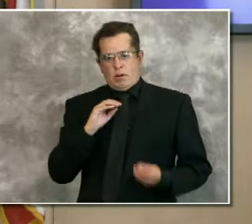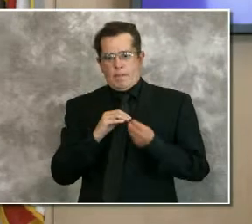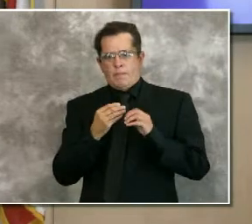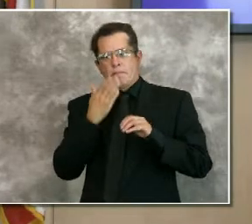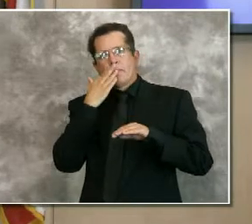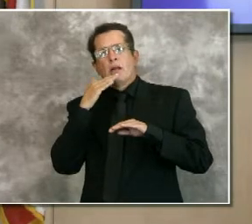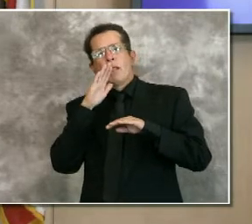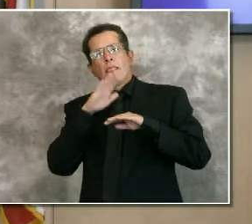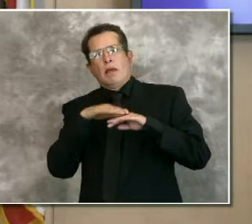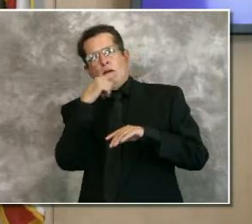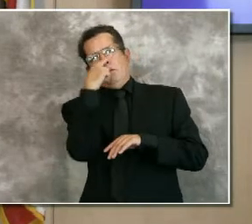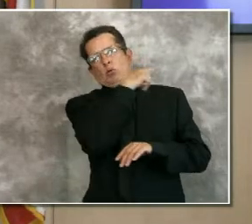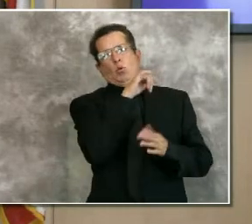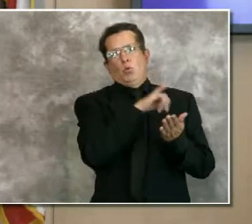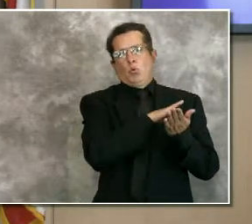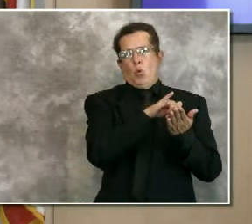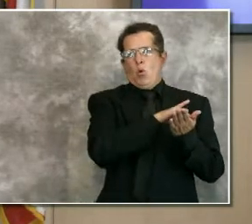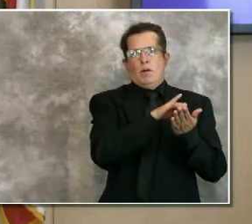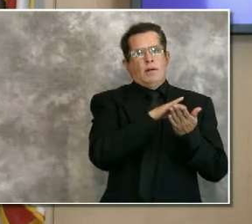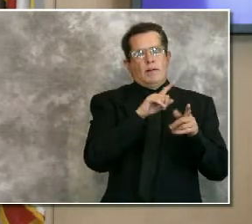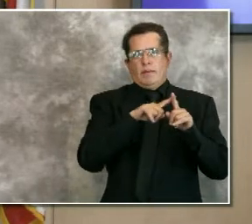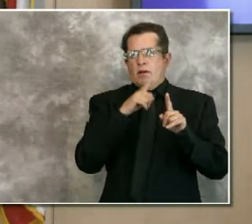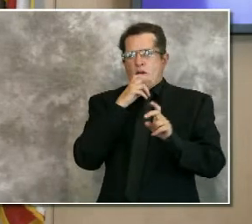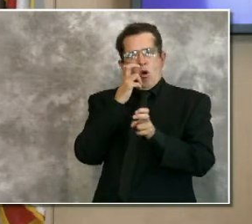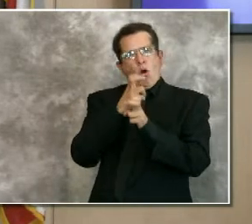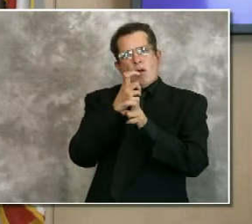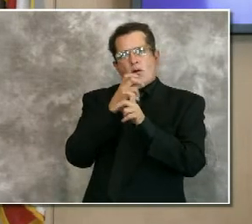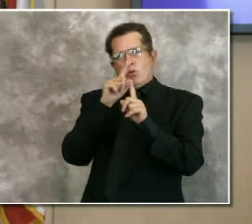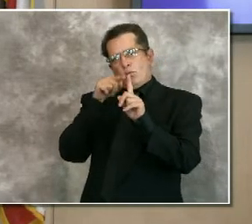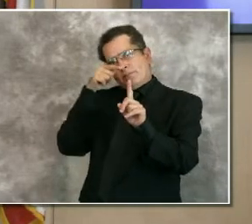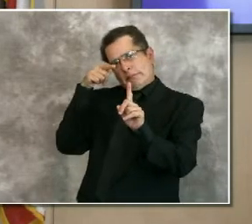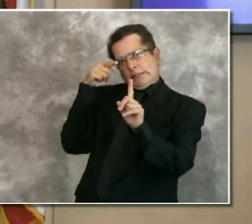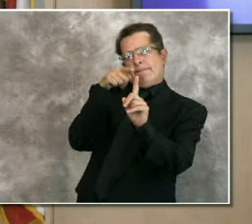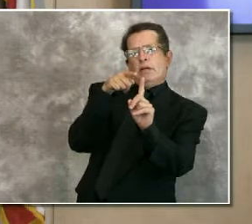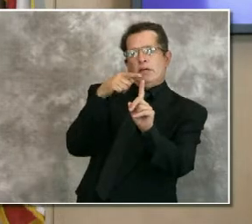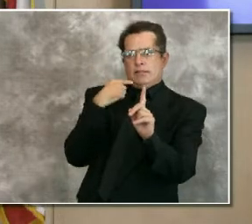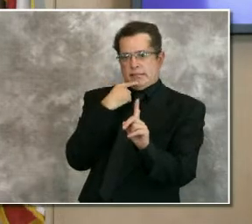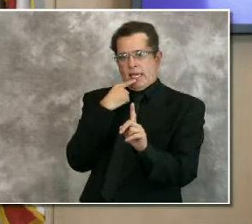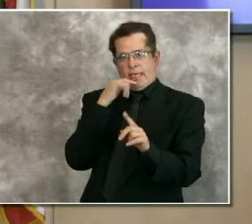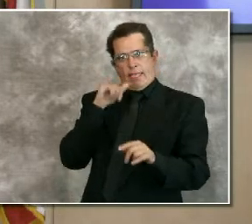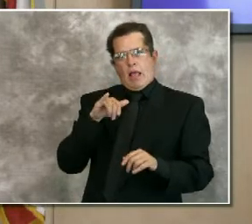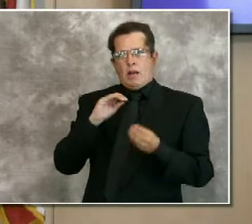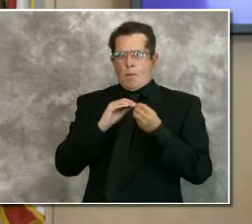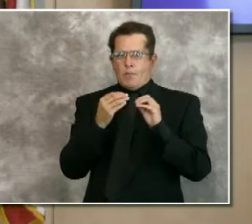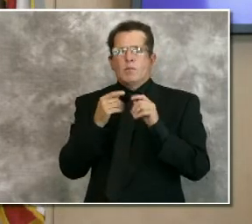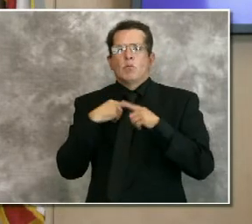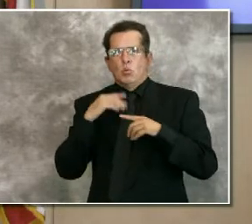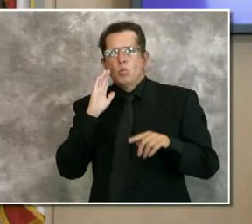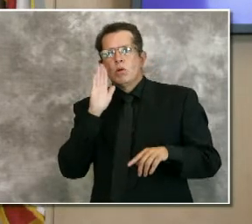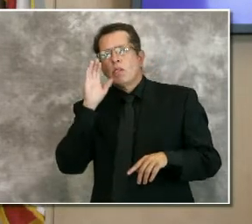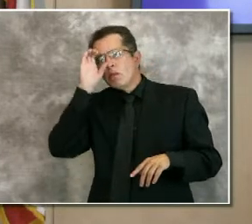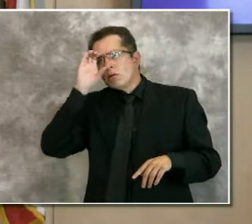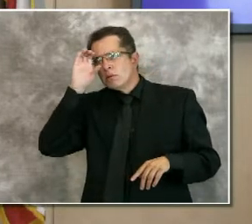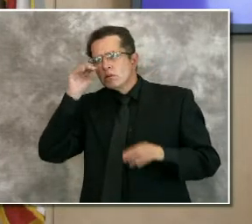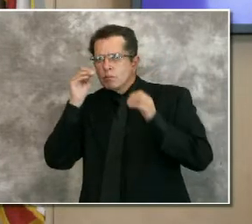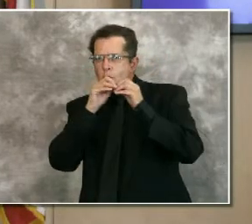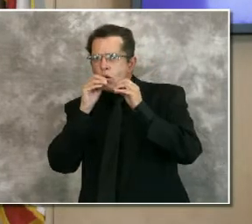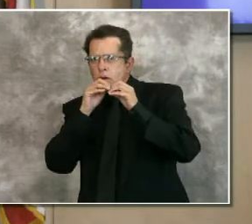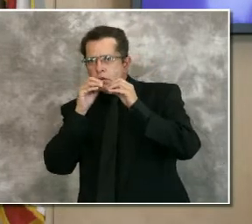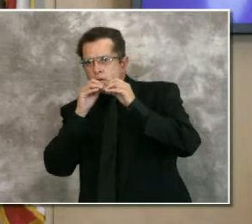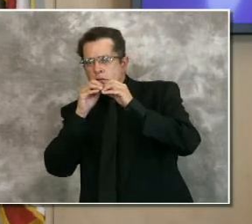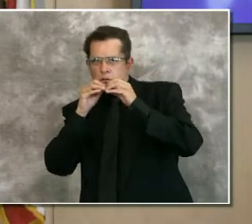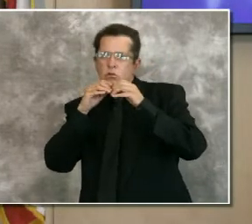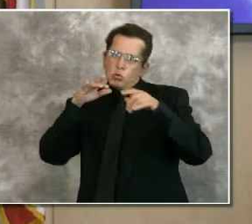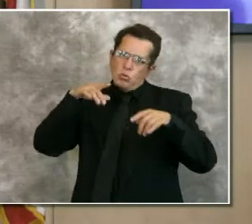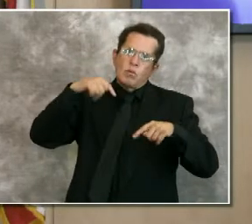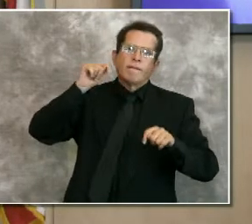York. It's difficult, though, for us to drill down on that specifically, but we will try to see if we can do that in a more precise